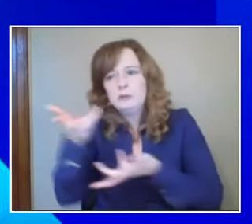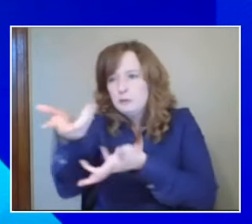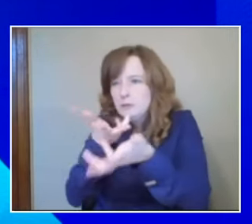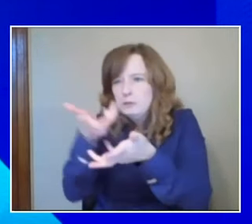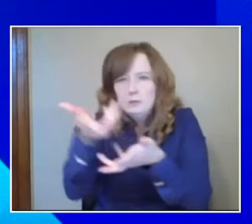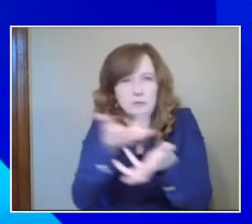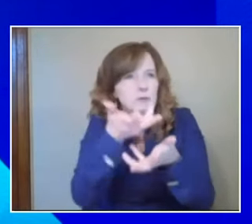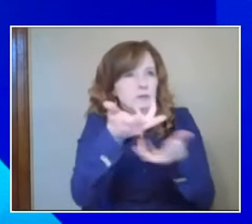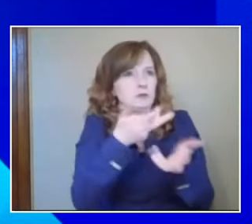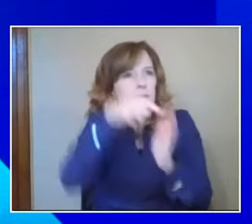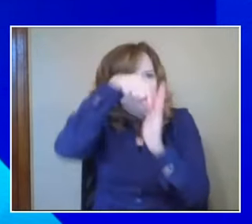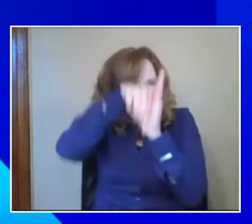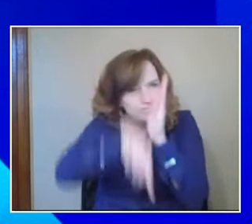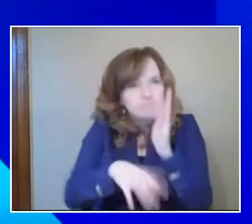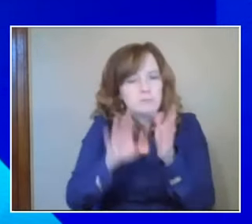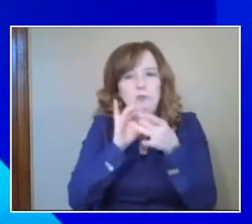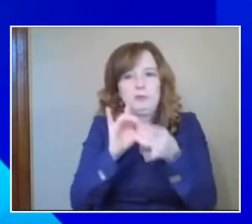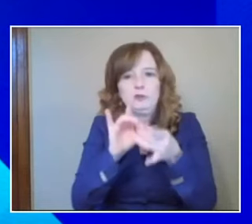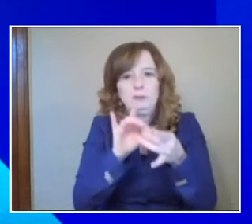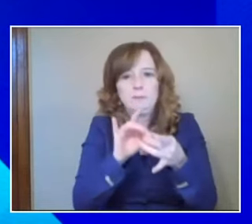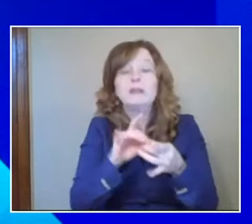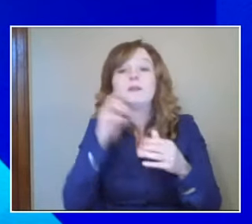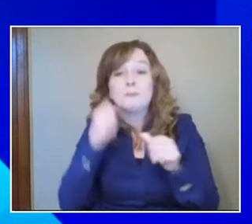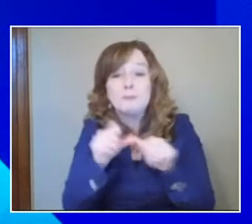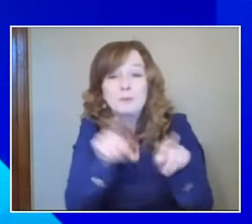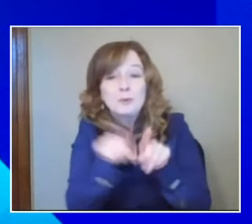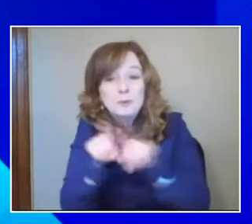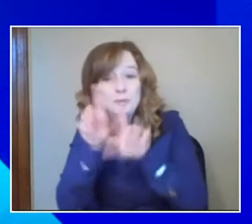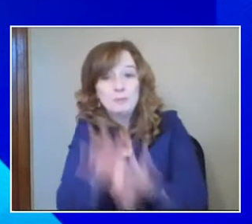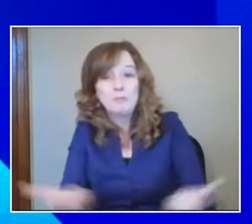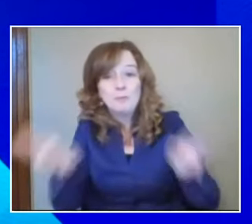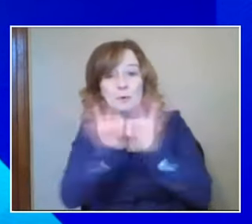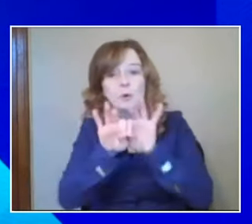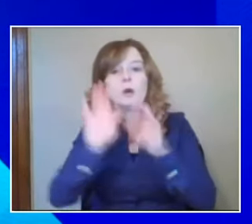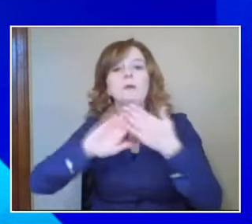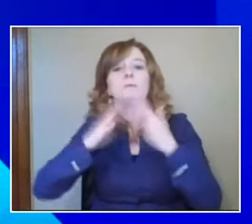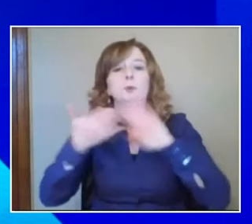community partnerships. Go out and find something you're passionate